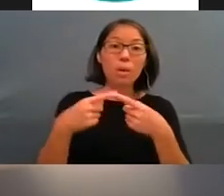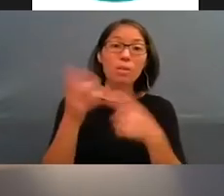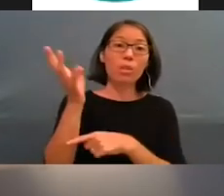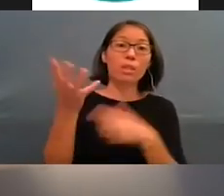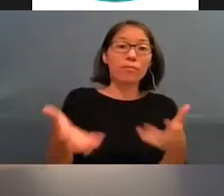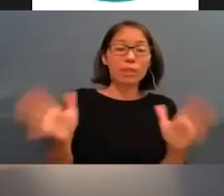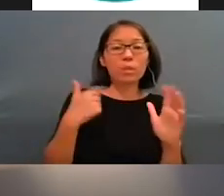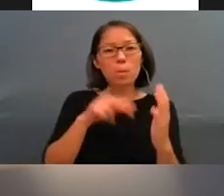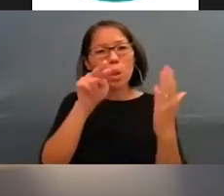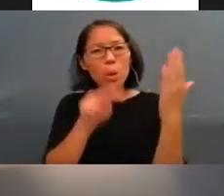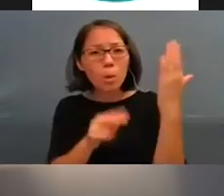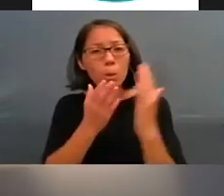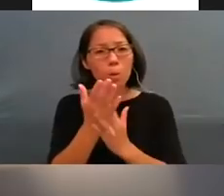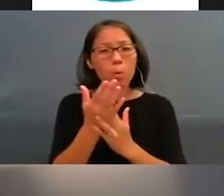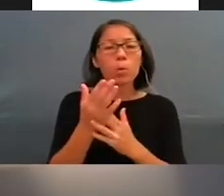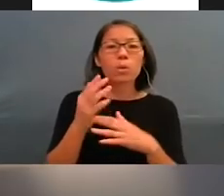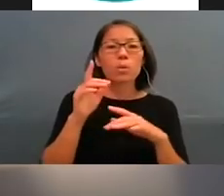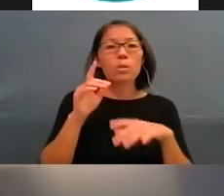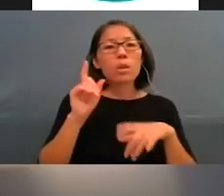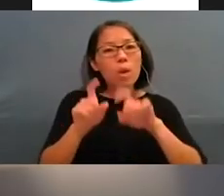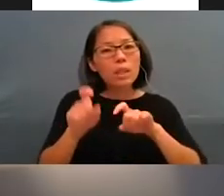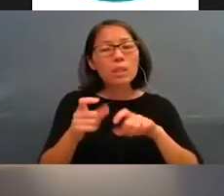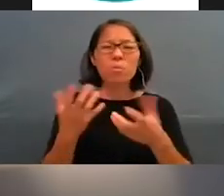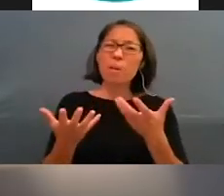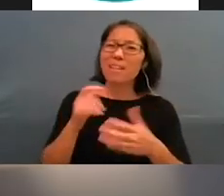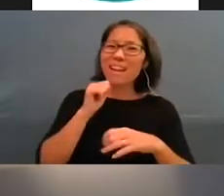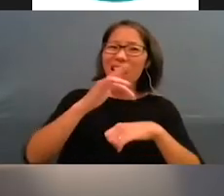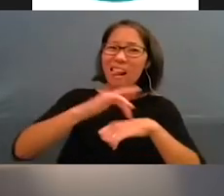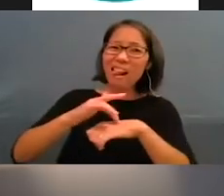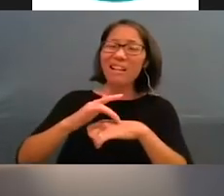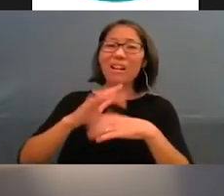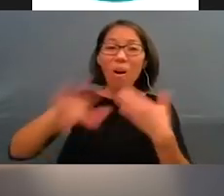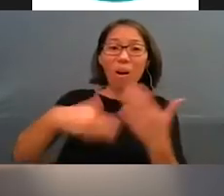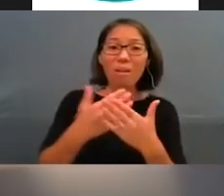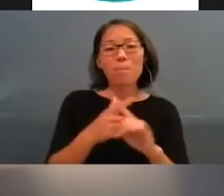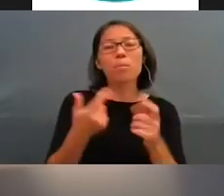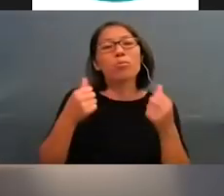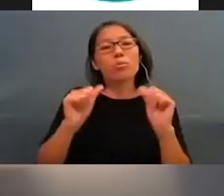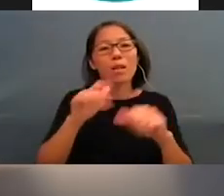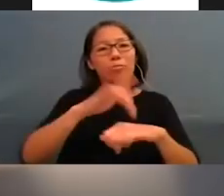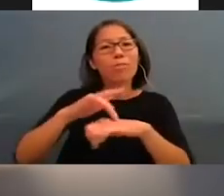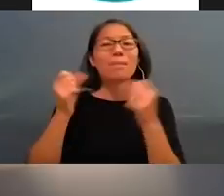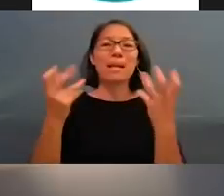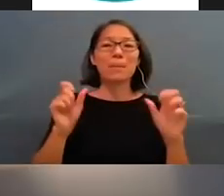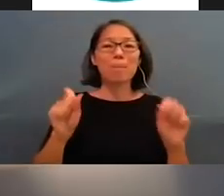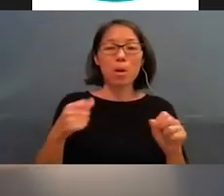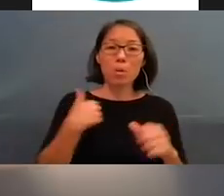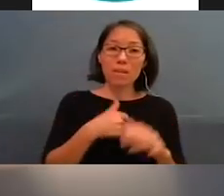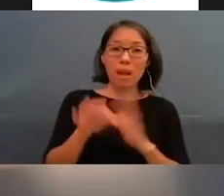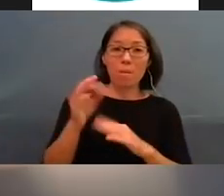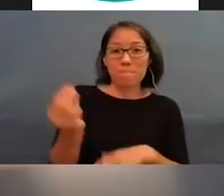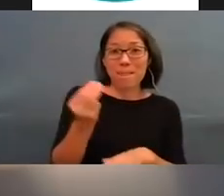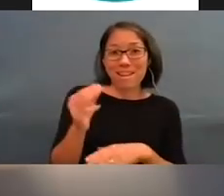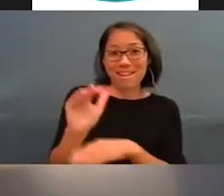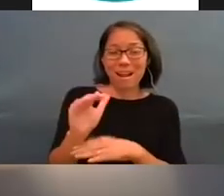go through those. We probably won't be able to get to all of them, but we'll try to get to as many as possible. What we found Monday night is that a lot of them are similar,